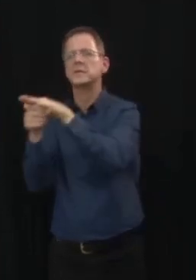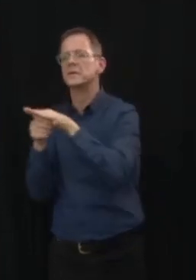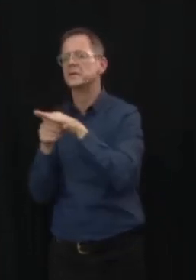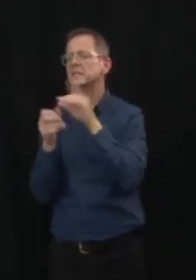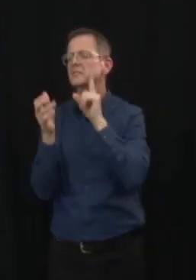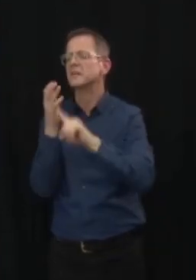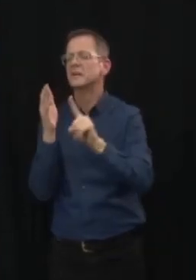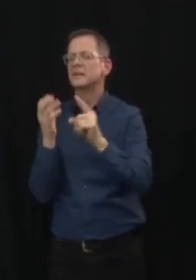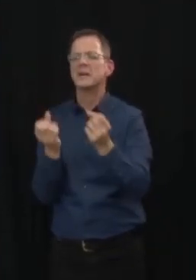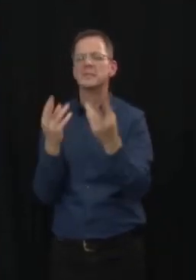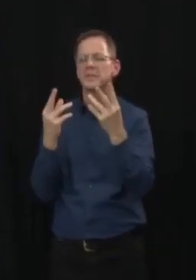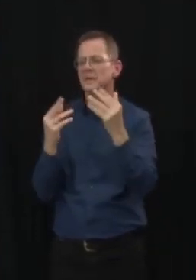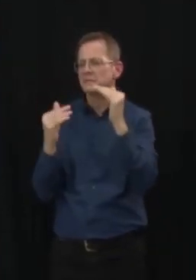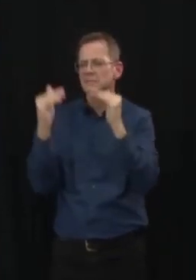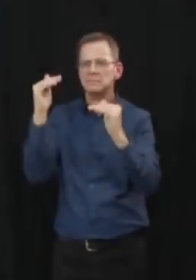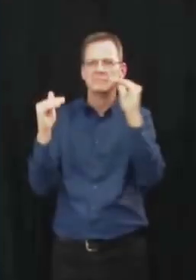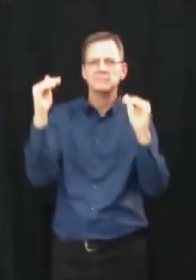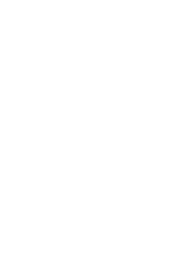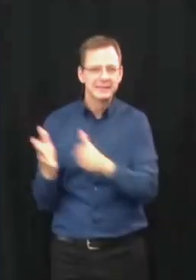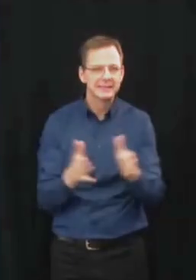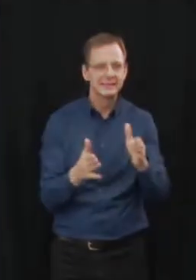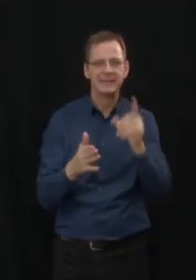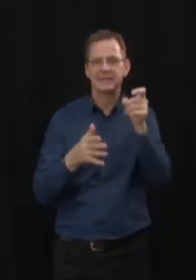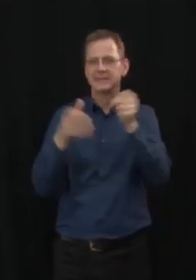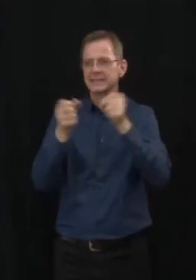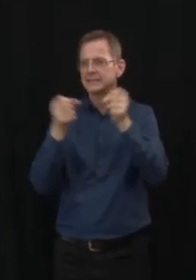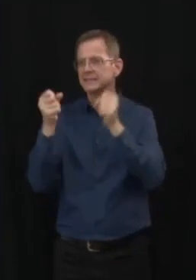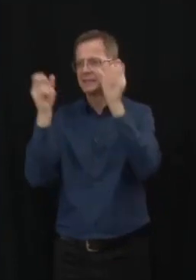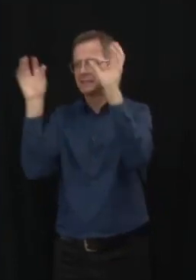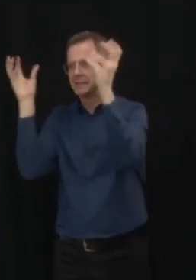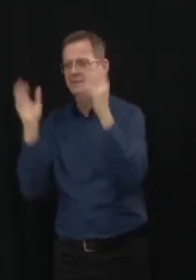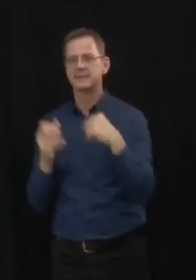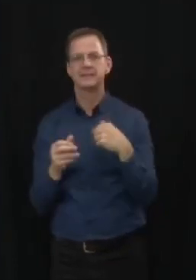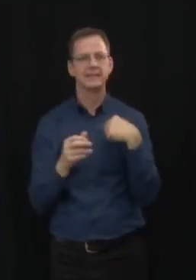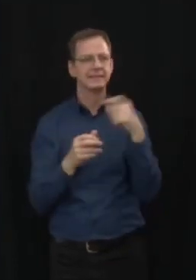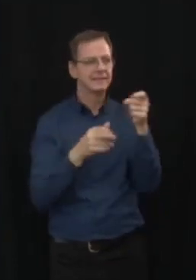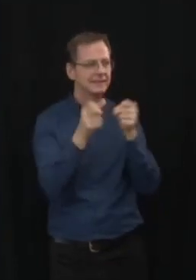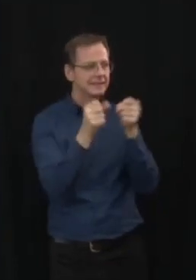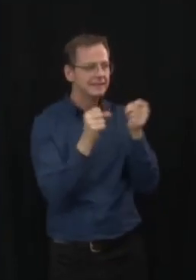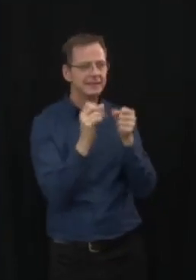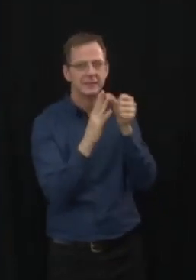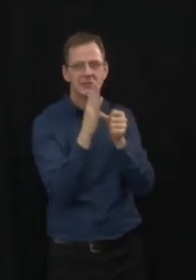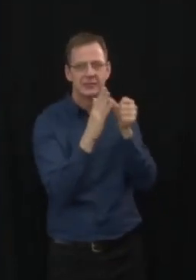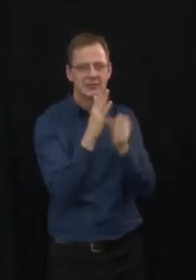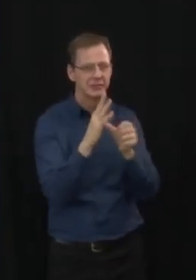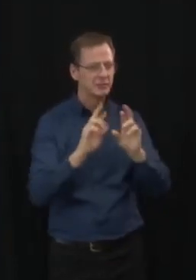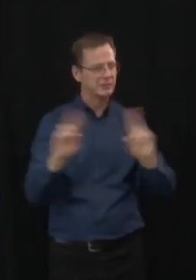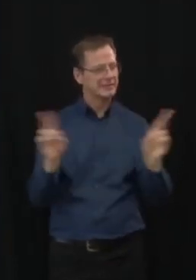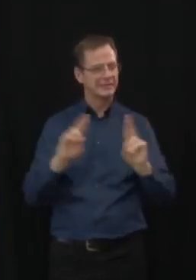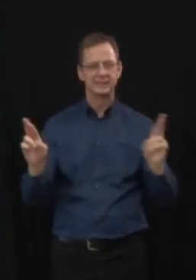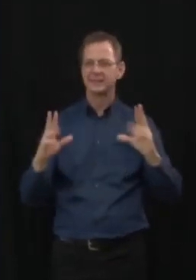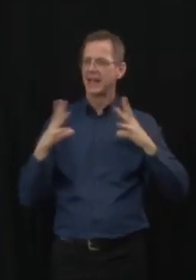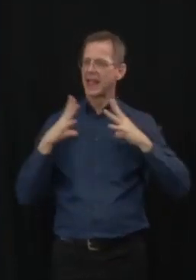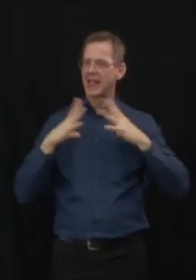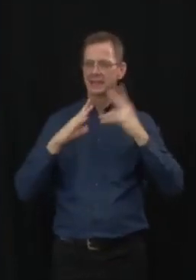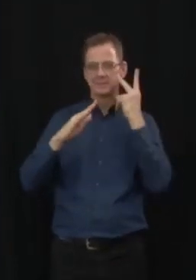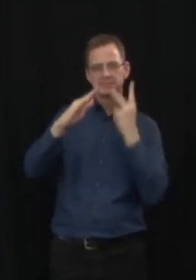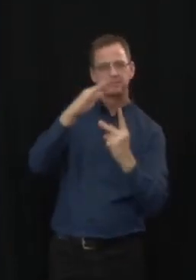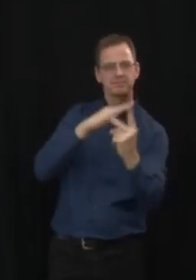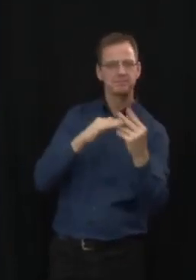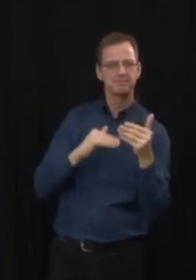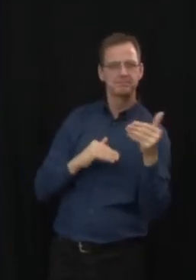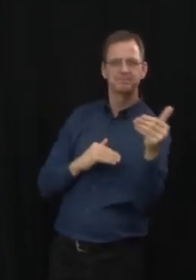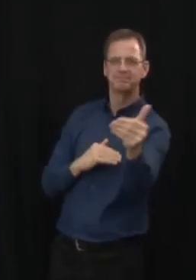the decisions that they make about their daily activities. And the reality is our hospitals and the system overall remains under